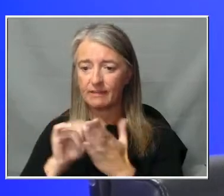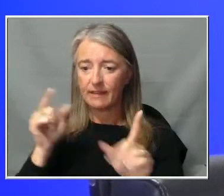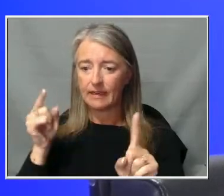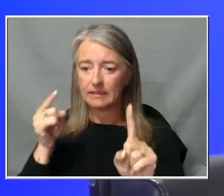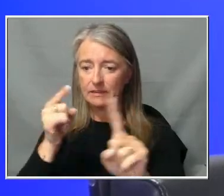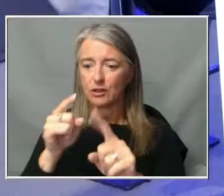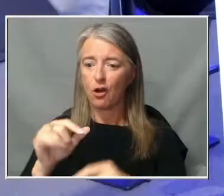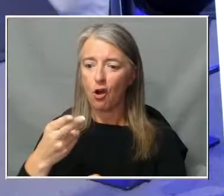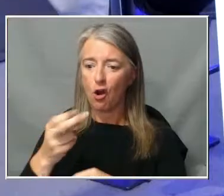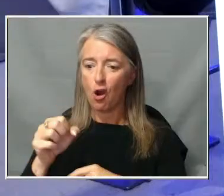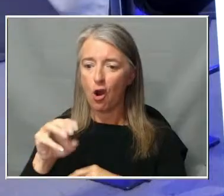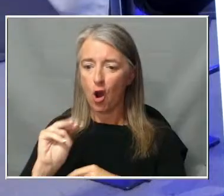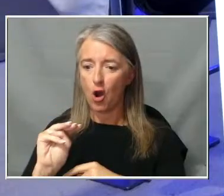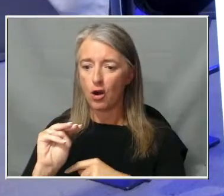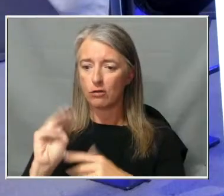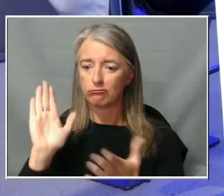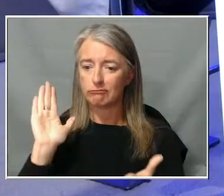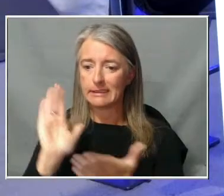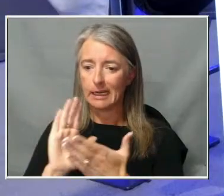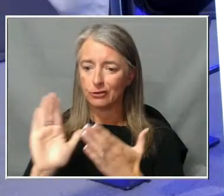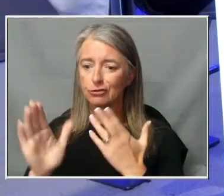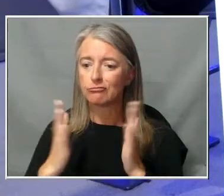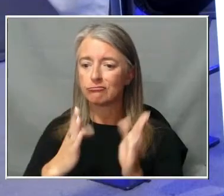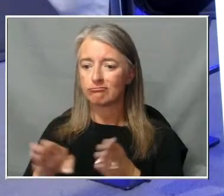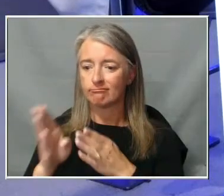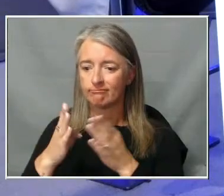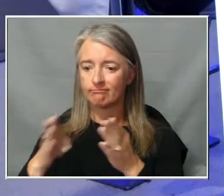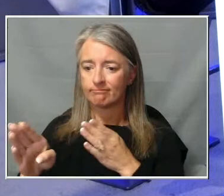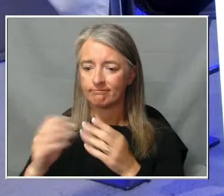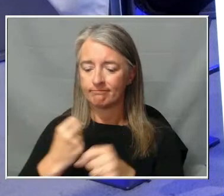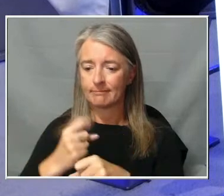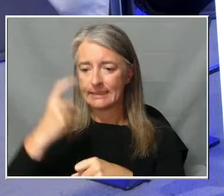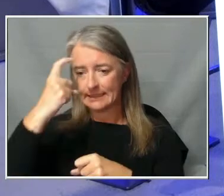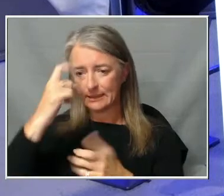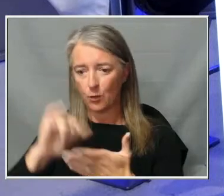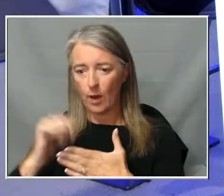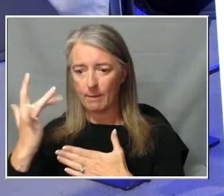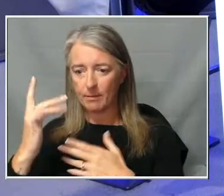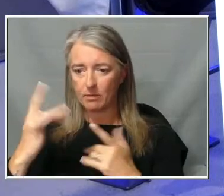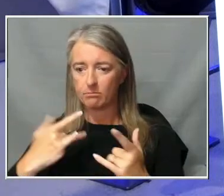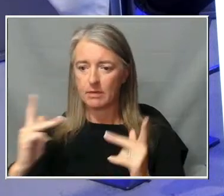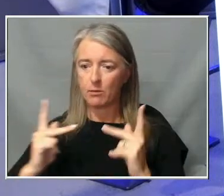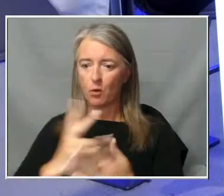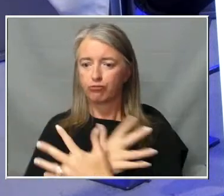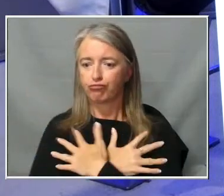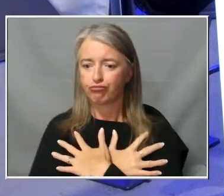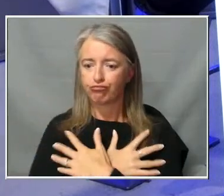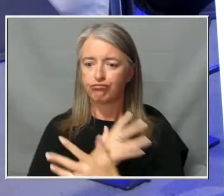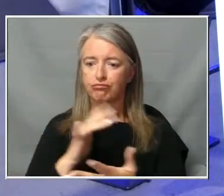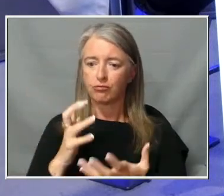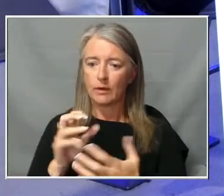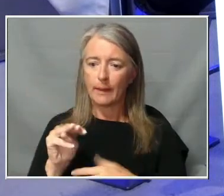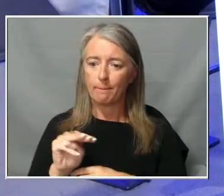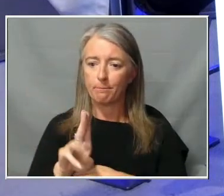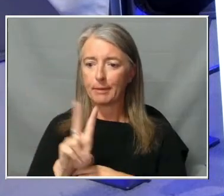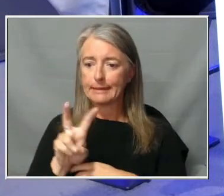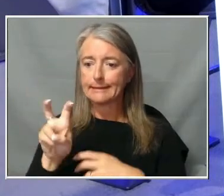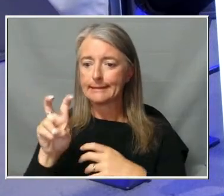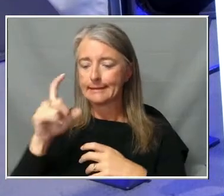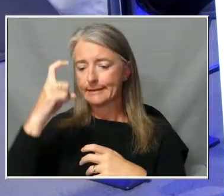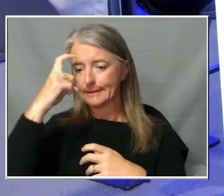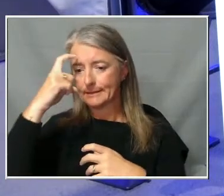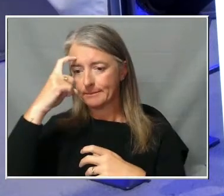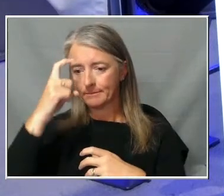strategy. Because it's not giving them what they want. And that makes sense, because you're right. That's why people drink. They want to relax. They want it to kick into the mind. Dr. Wyman,